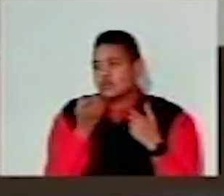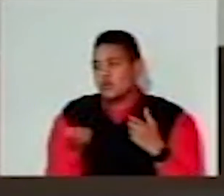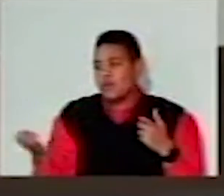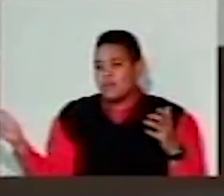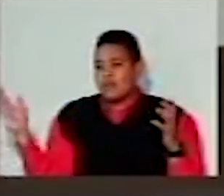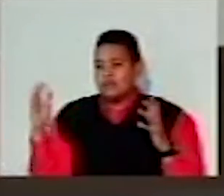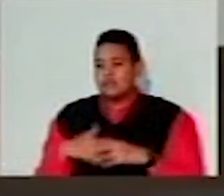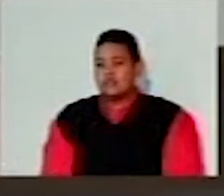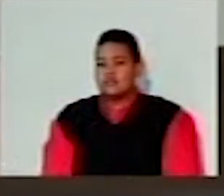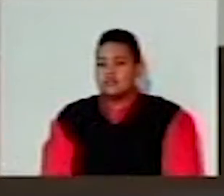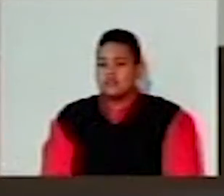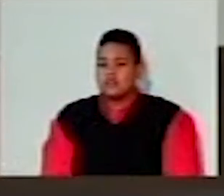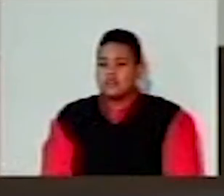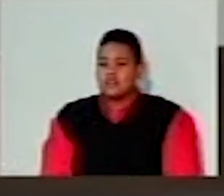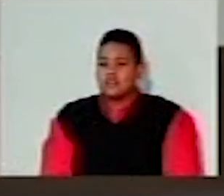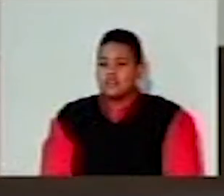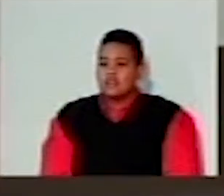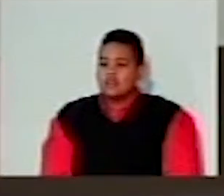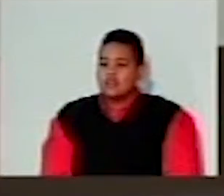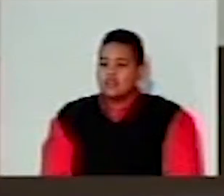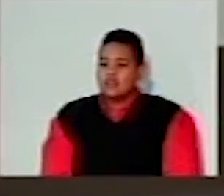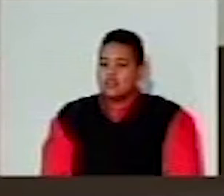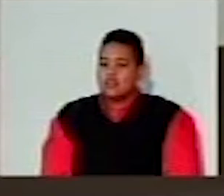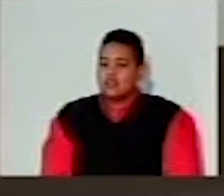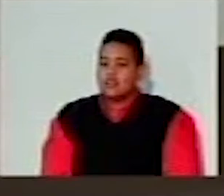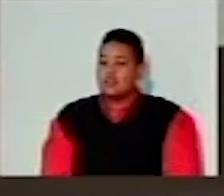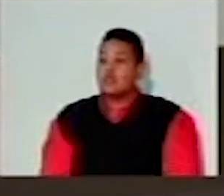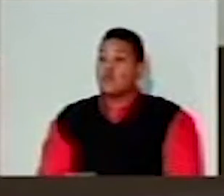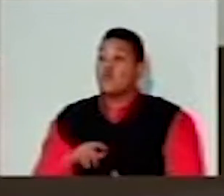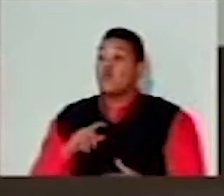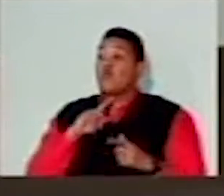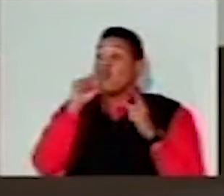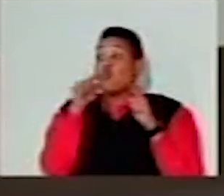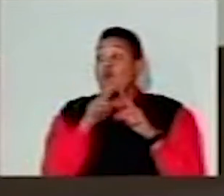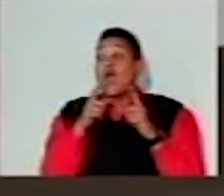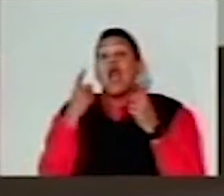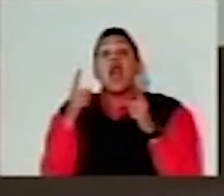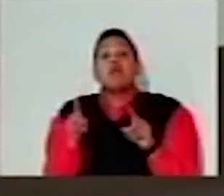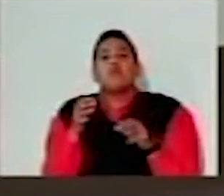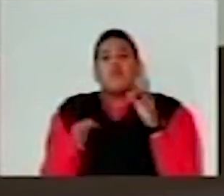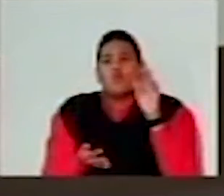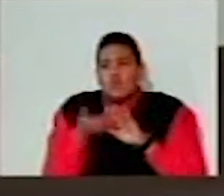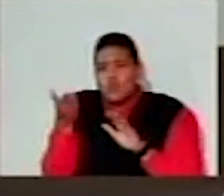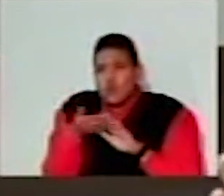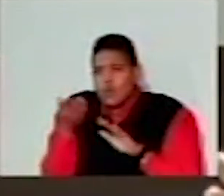equipment. And the point, Mr. Speaker, is that when a case is being tried,